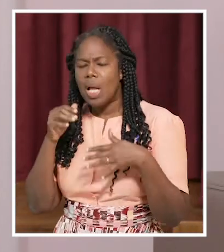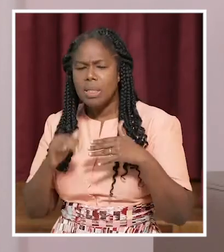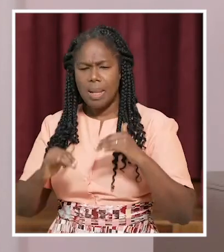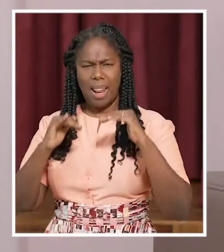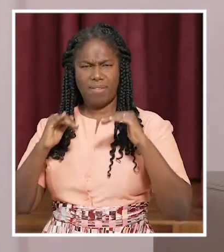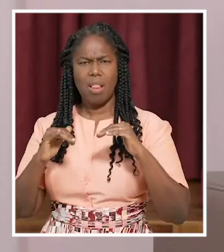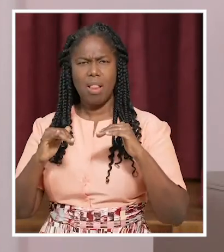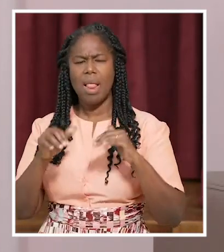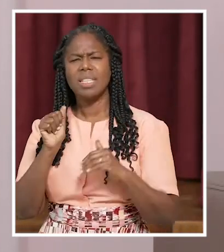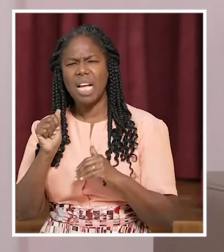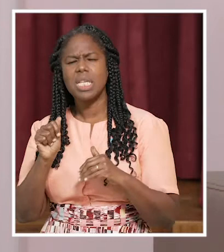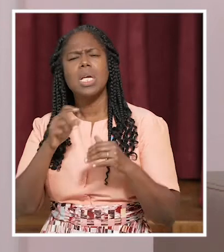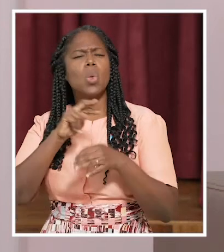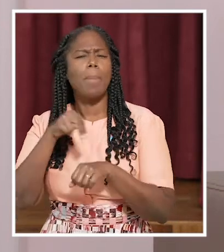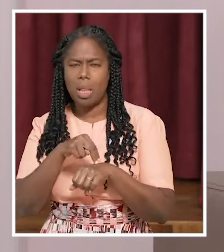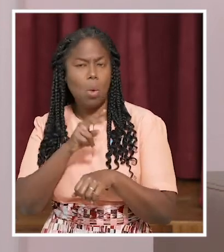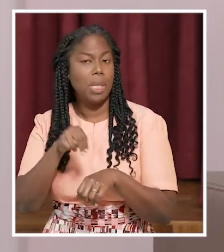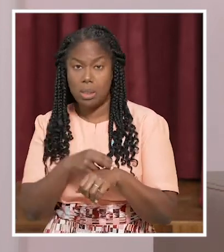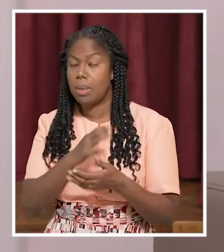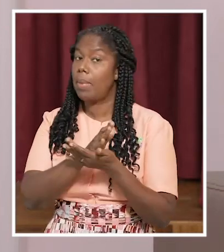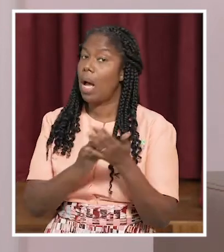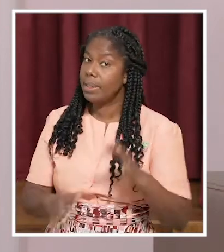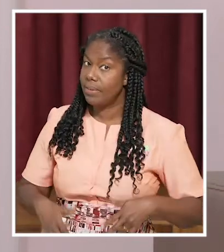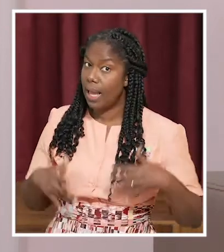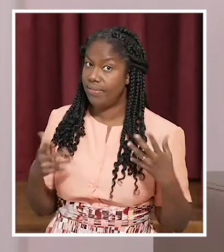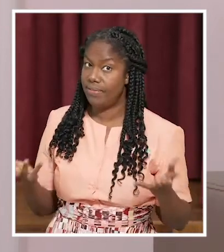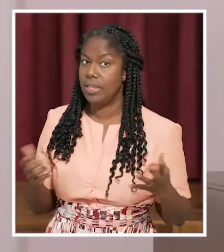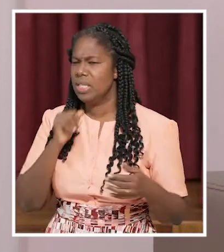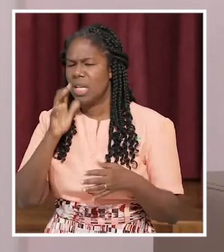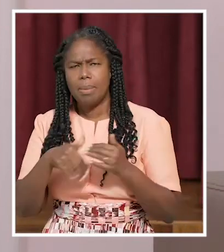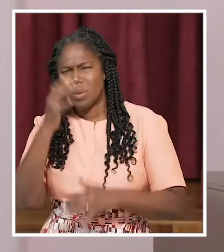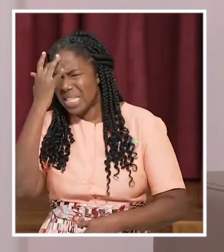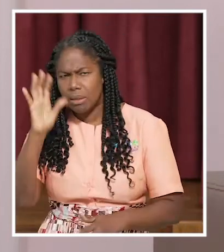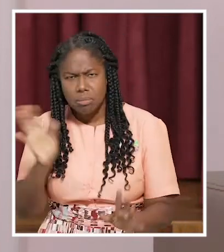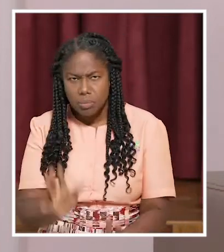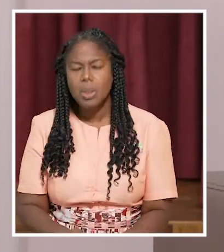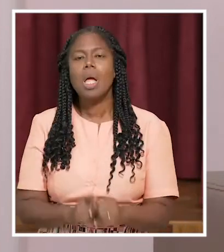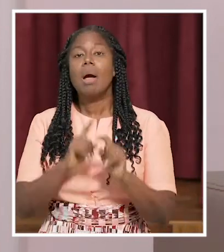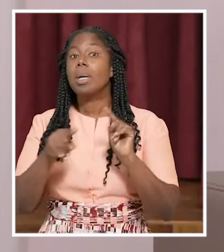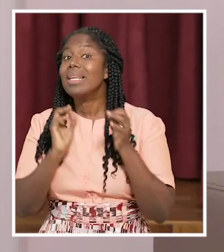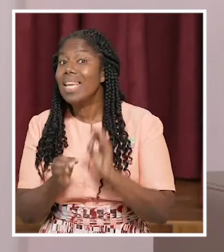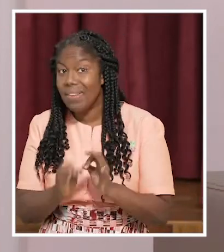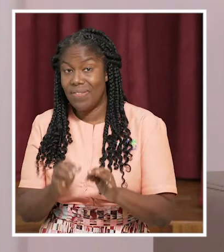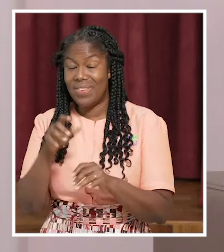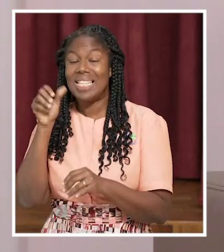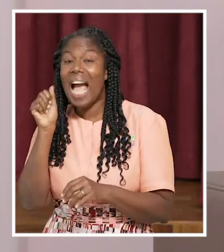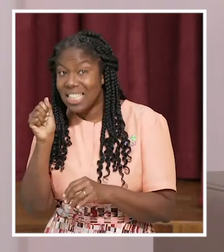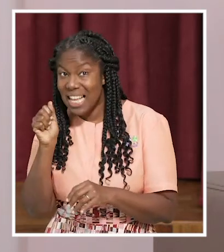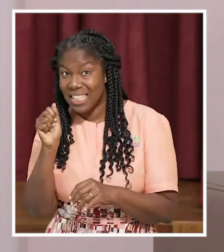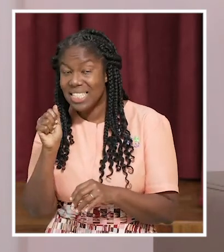move on. Right. So that's not a disease process. But when it's particularly intense and particularly